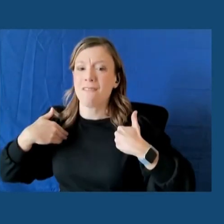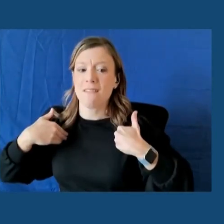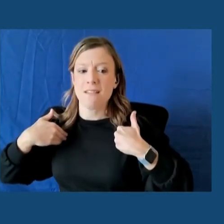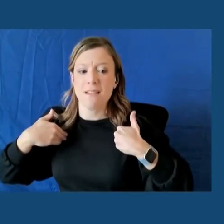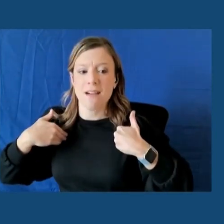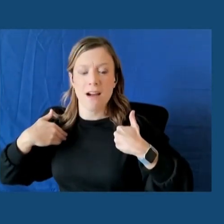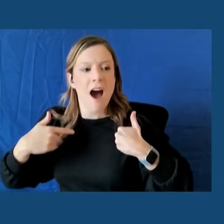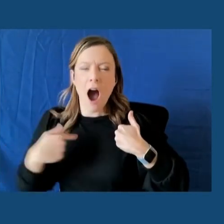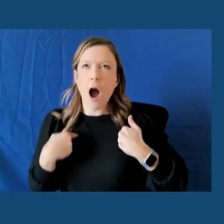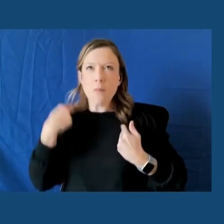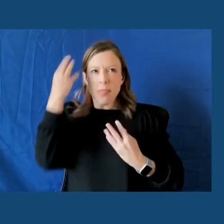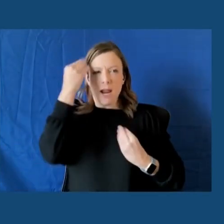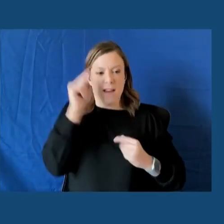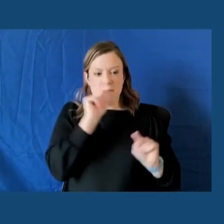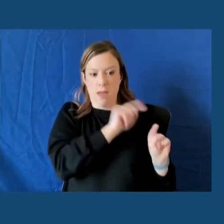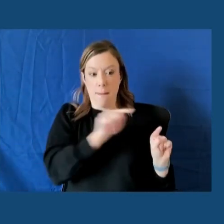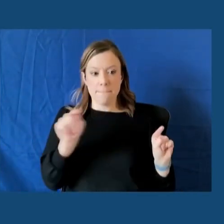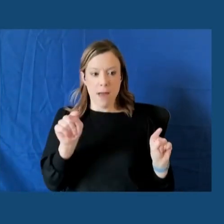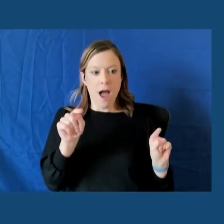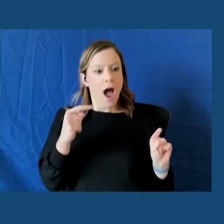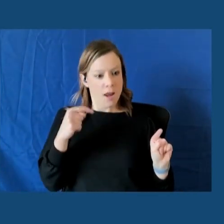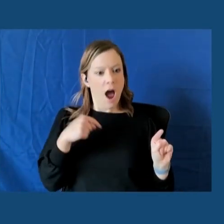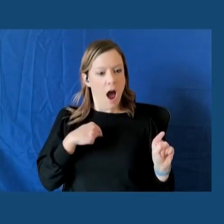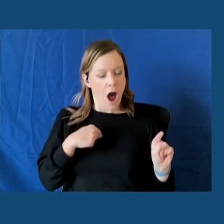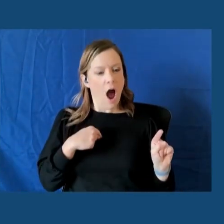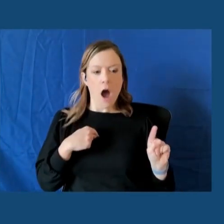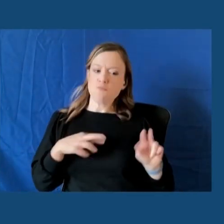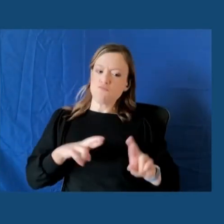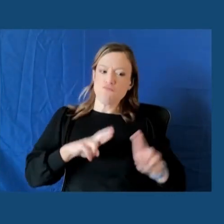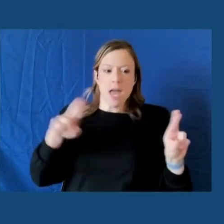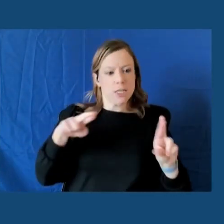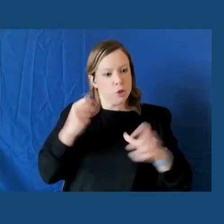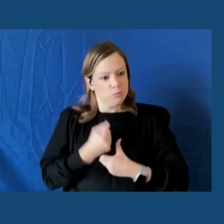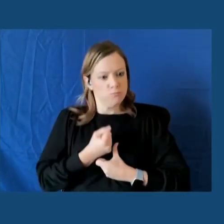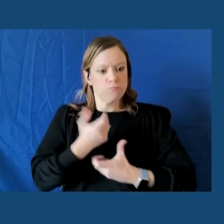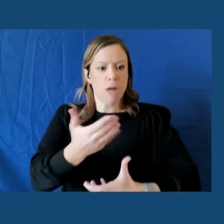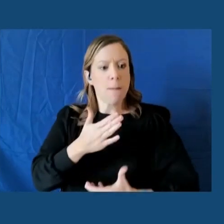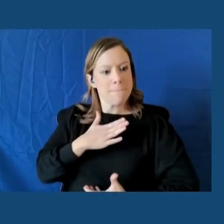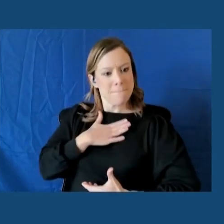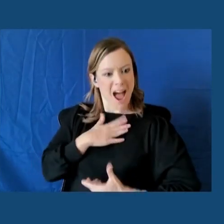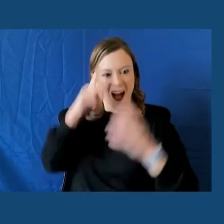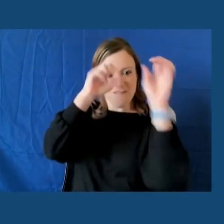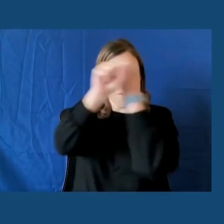proudly share my vision for 2024.